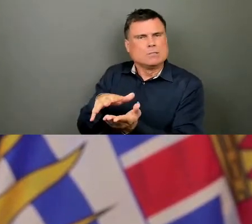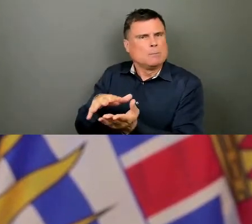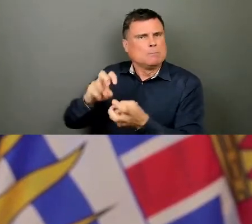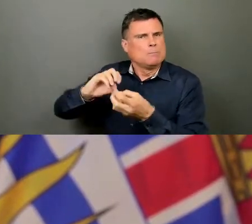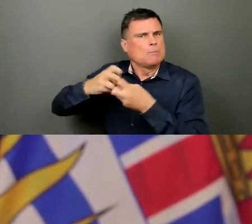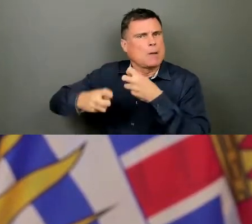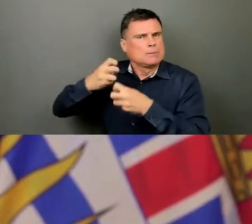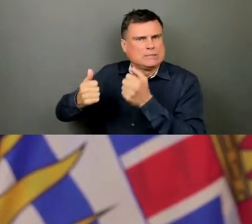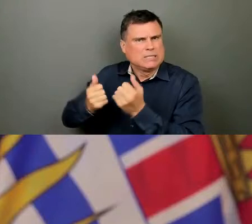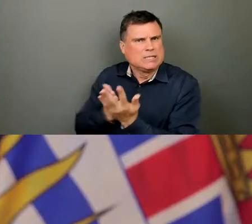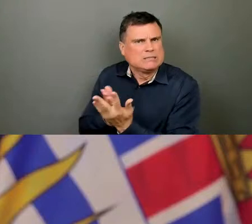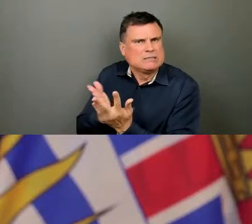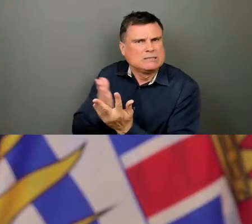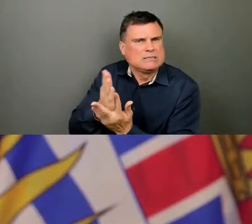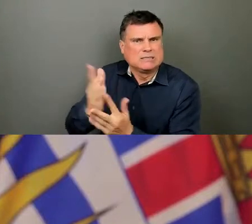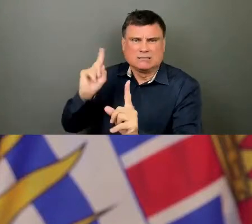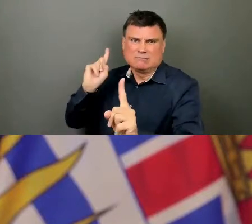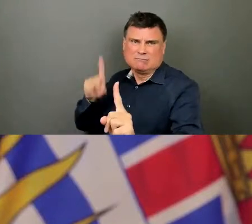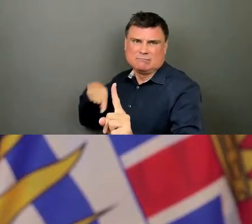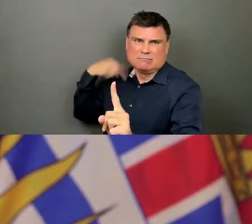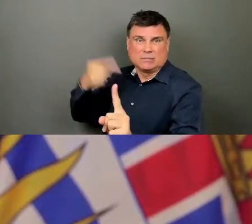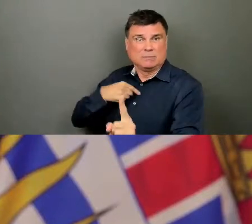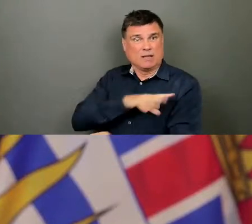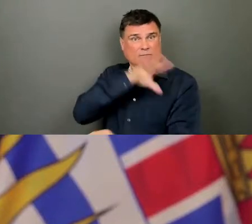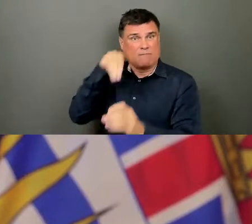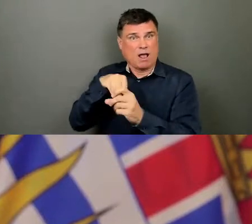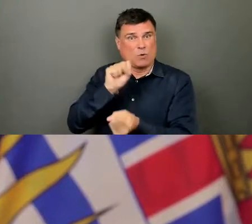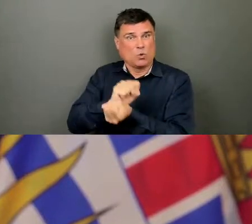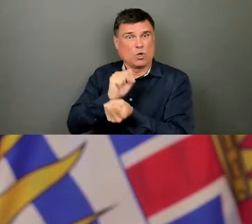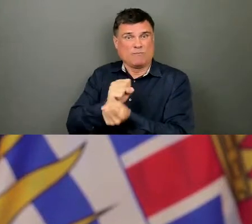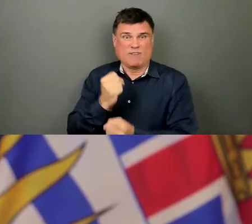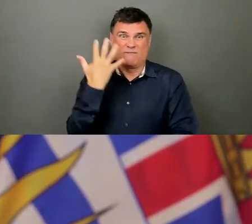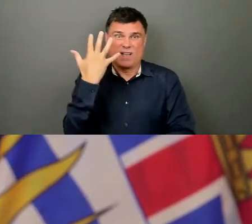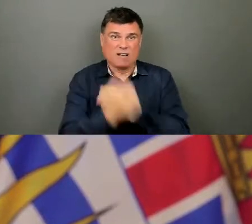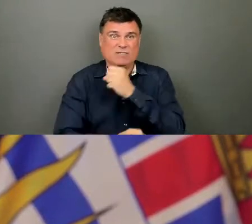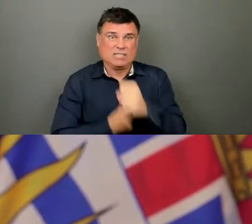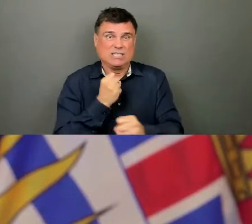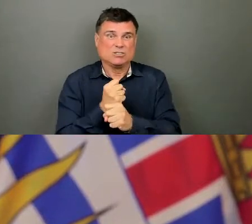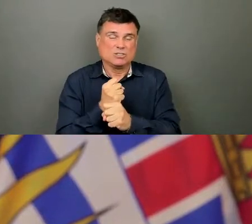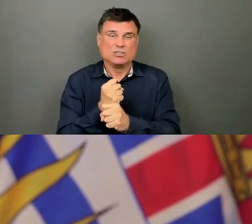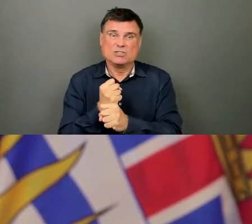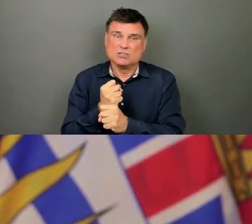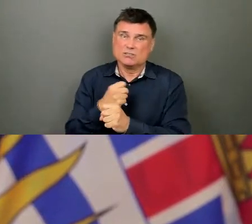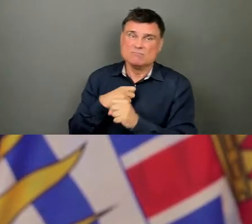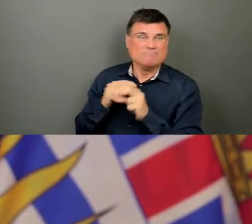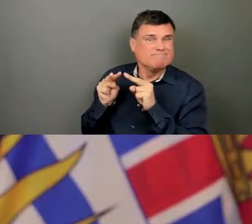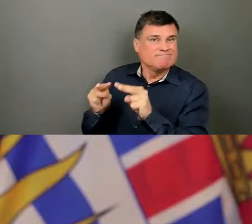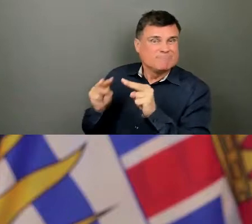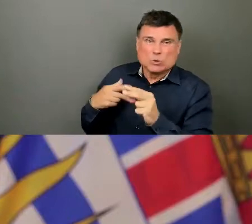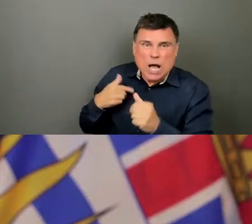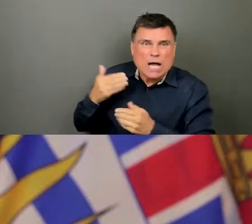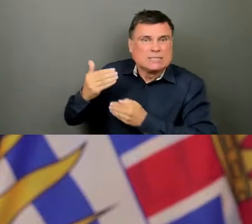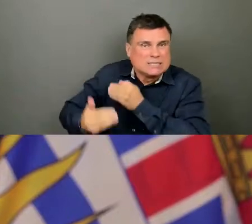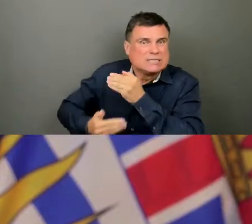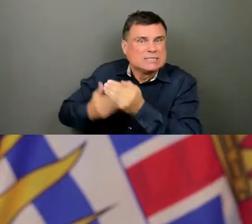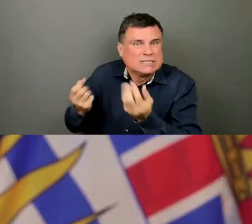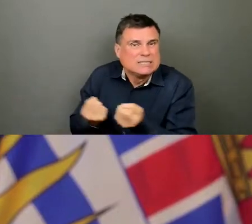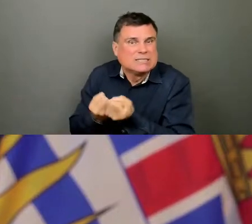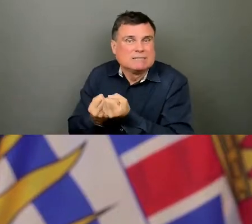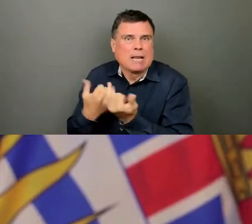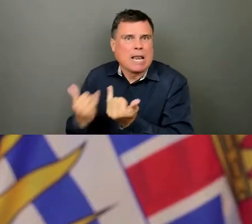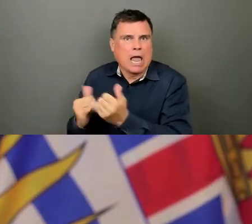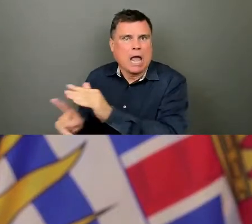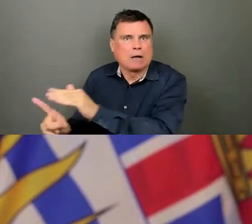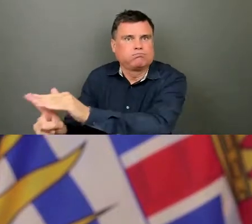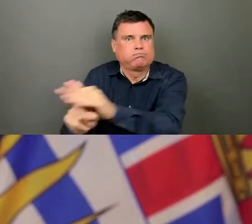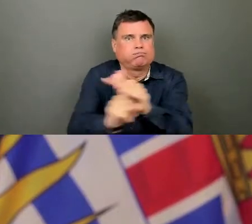for 5-6 years now, that we were making some good progress on, but we are in a different place now, and it's not